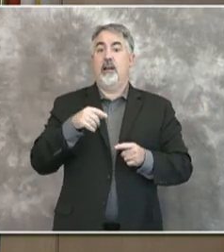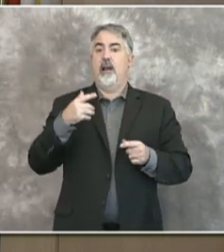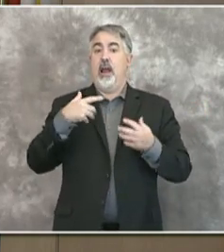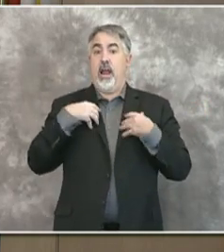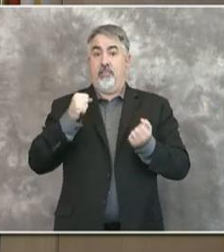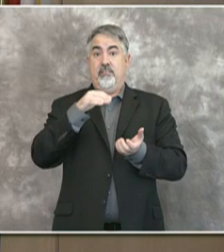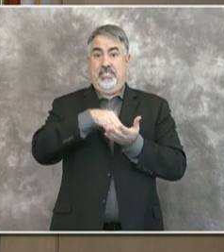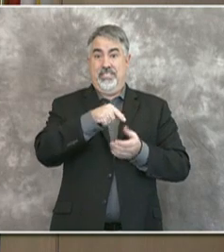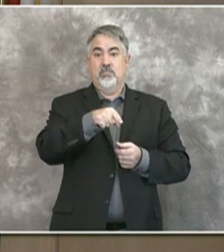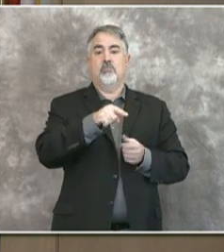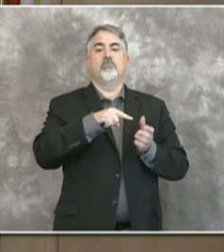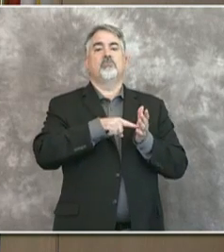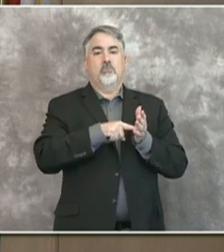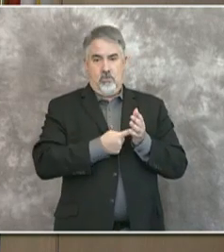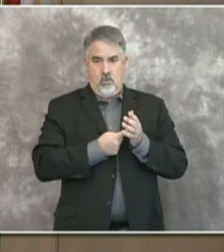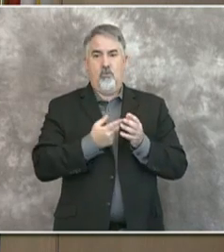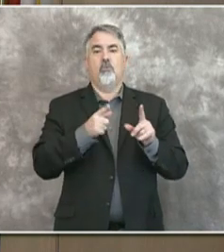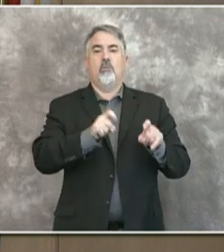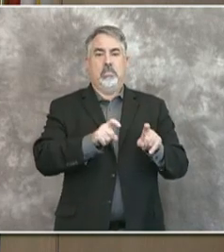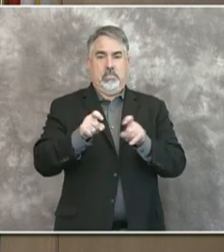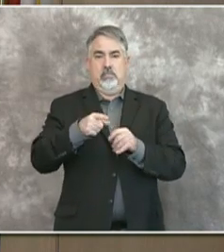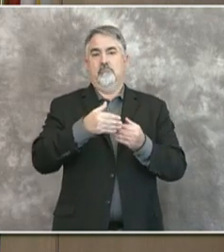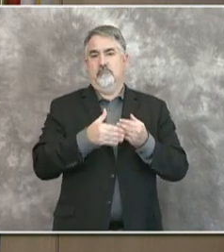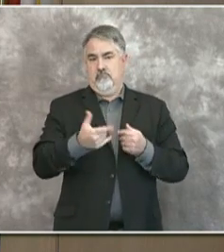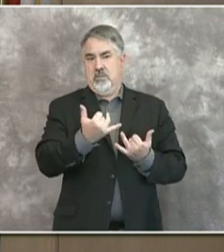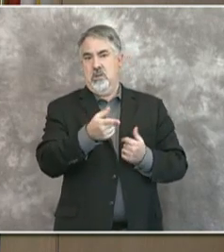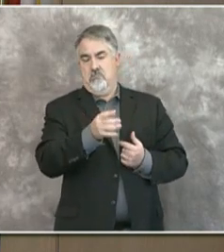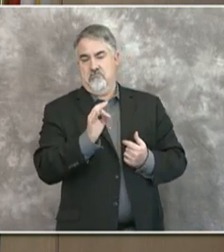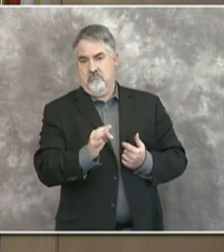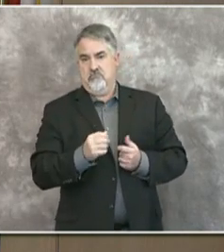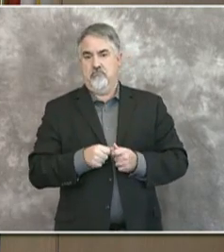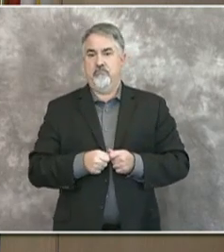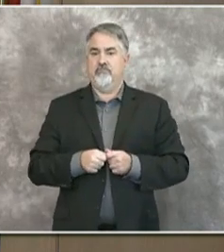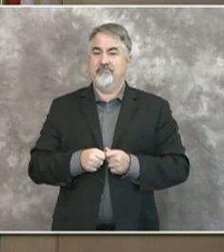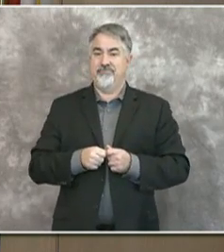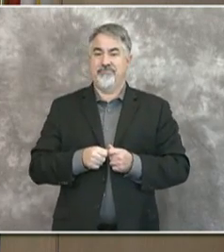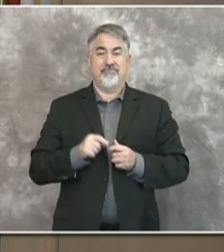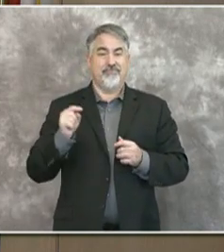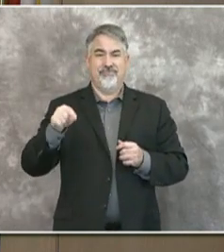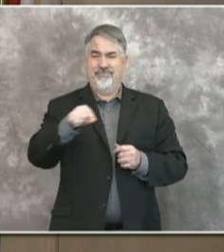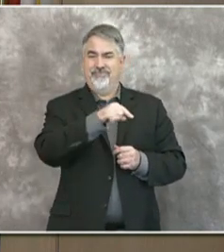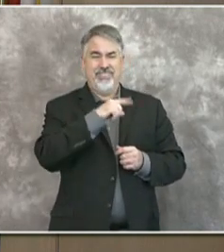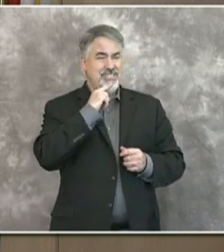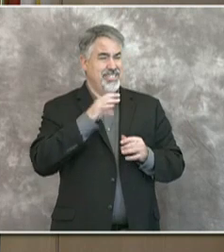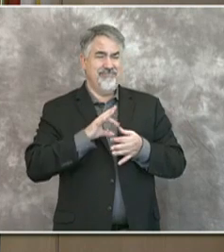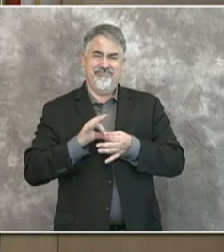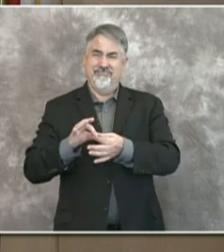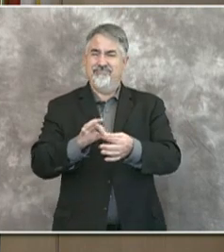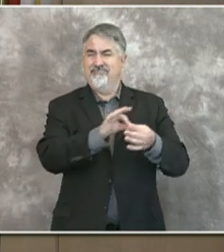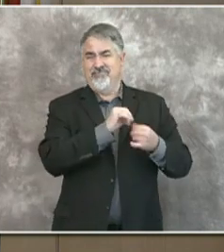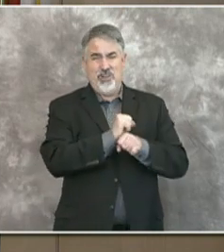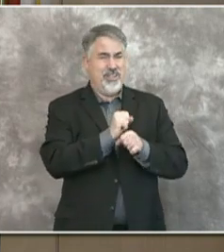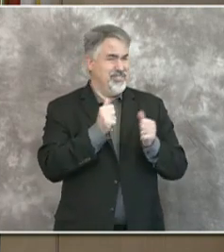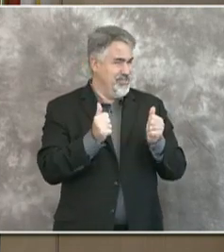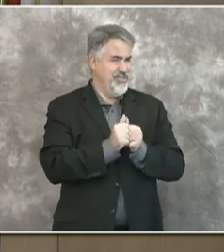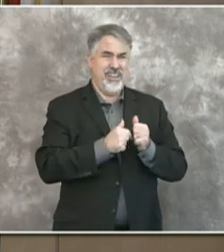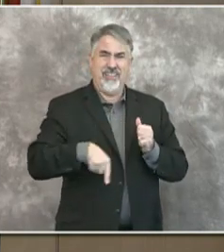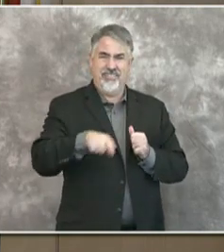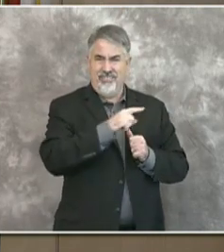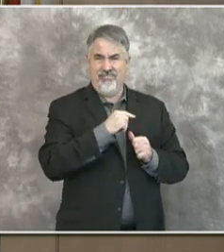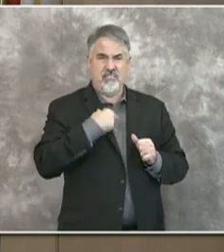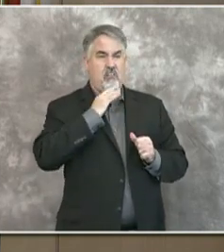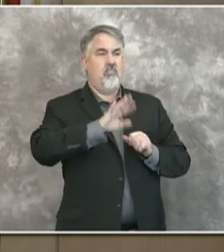their patients. In all of these, it's about collective efforts of how we're trying to address the needs of